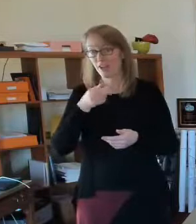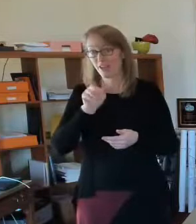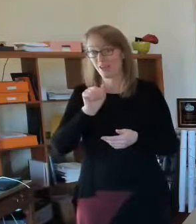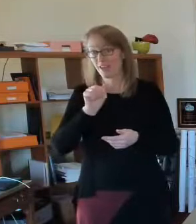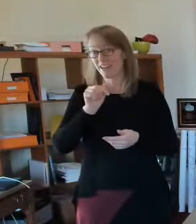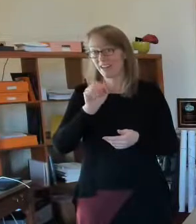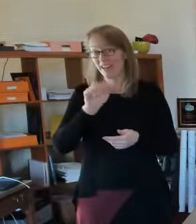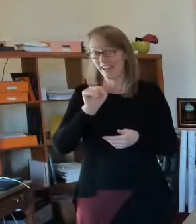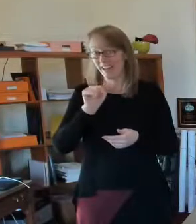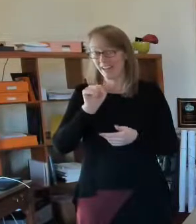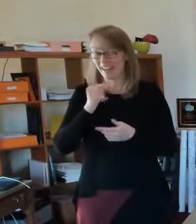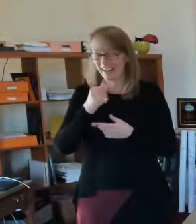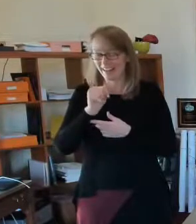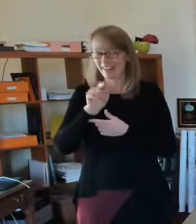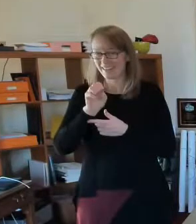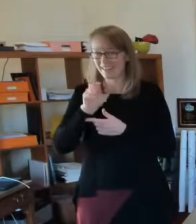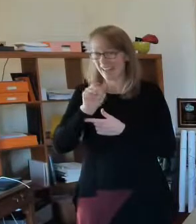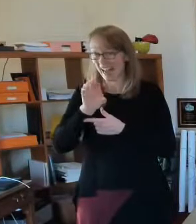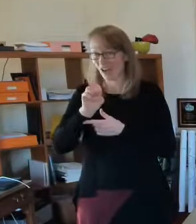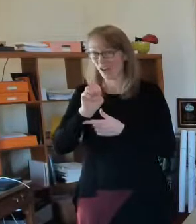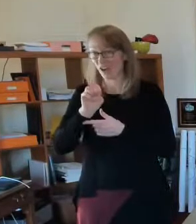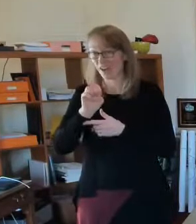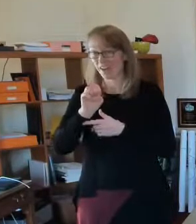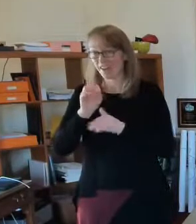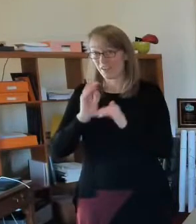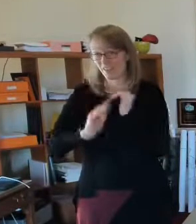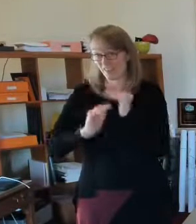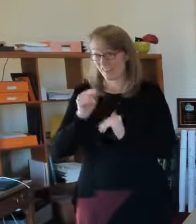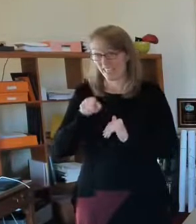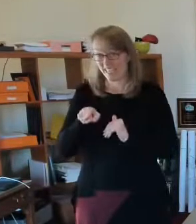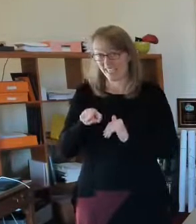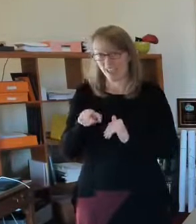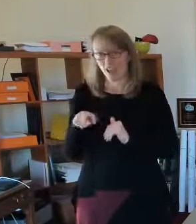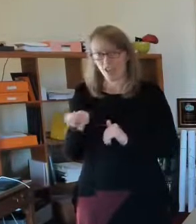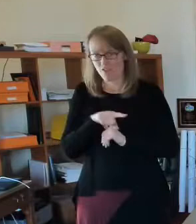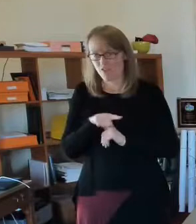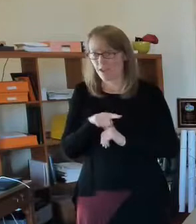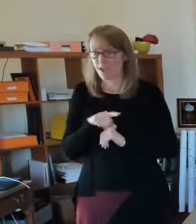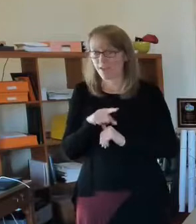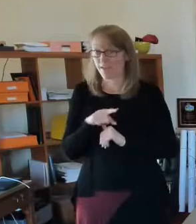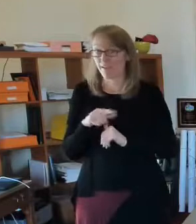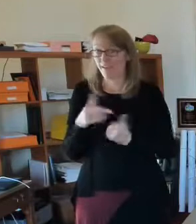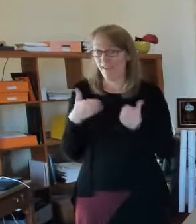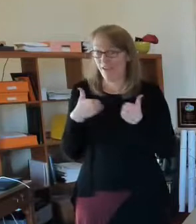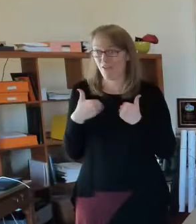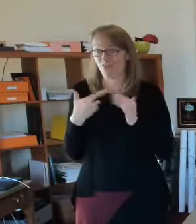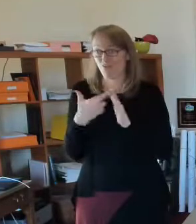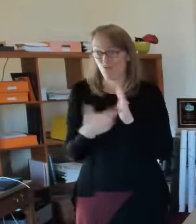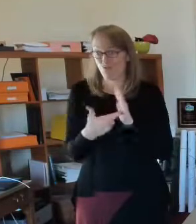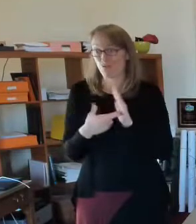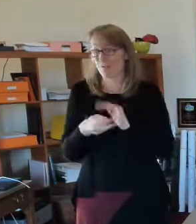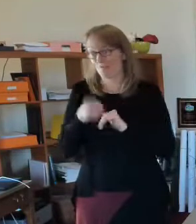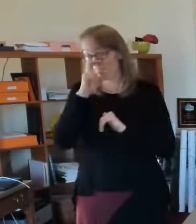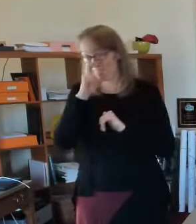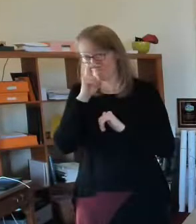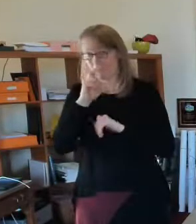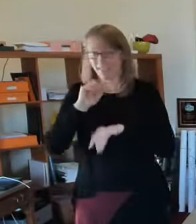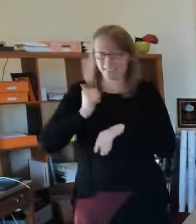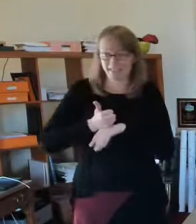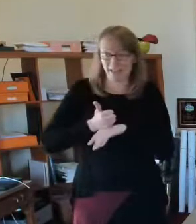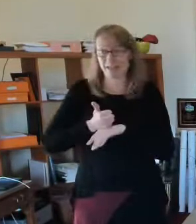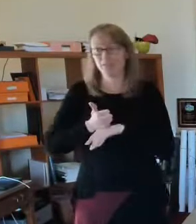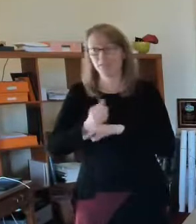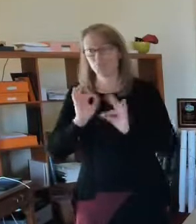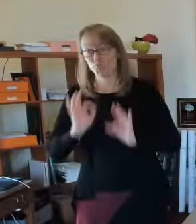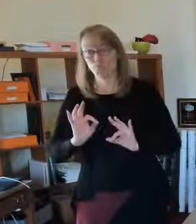in place, and so we continue to work very closely with them. That's not what's driving our